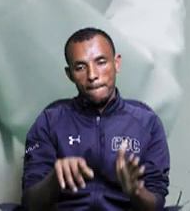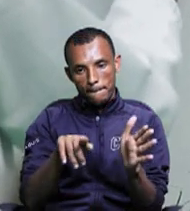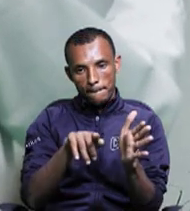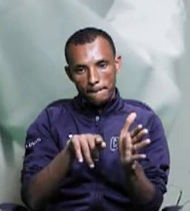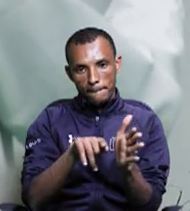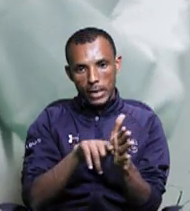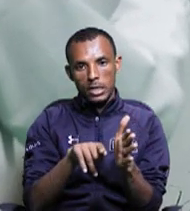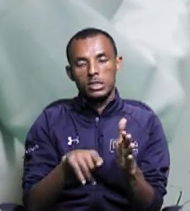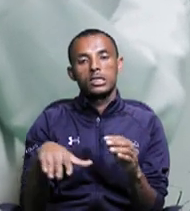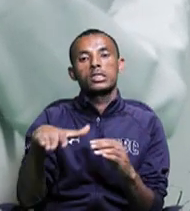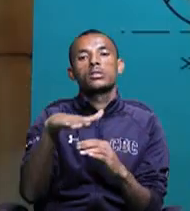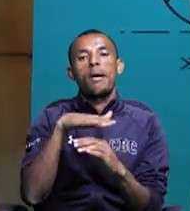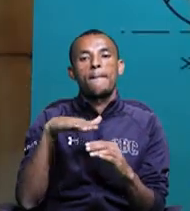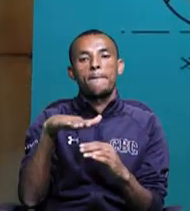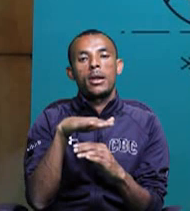minus the upper